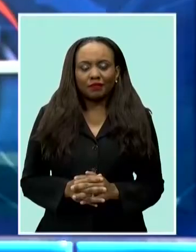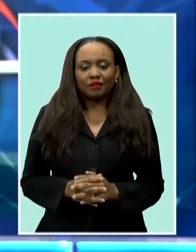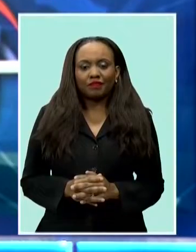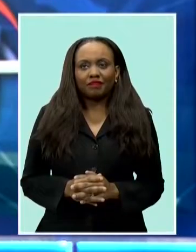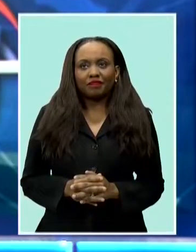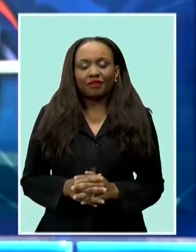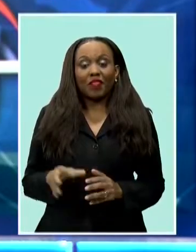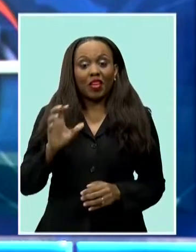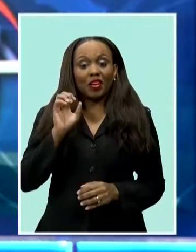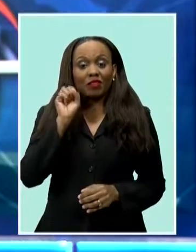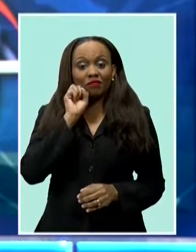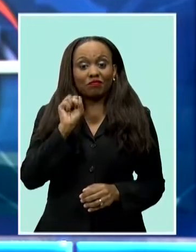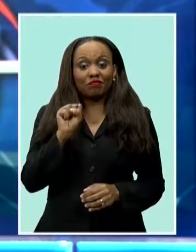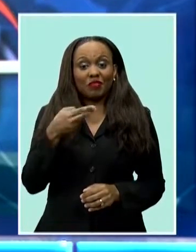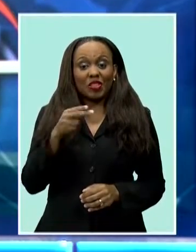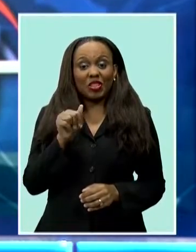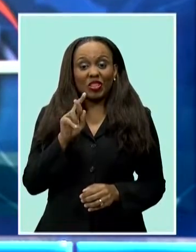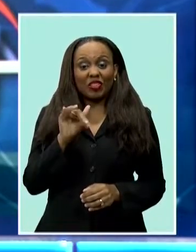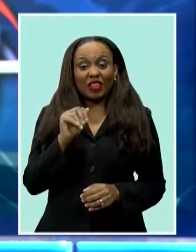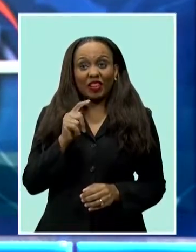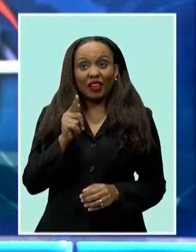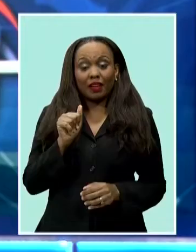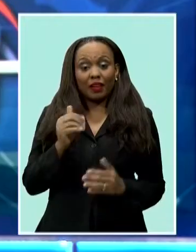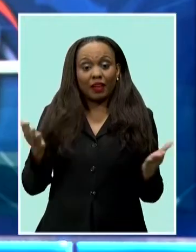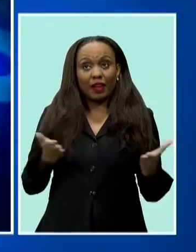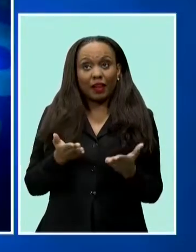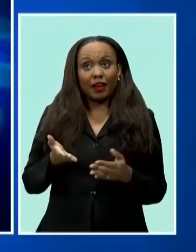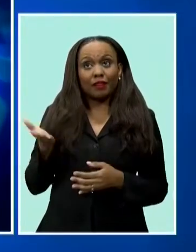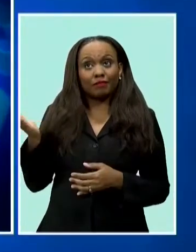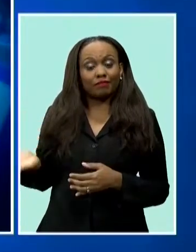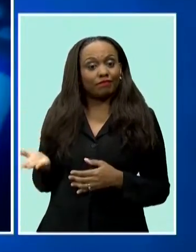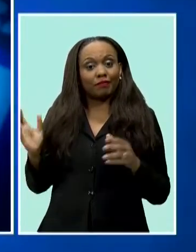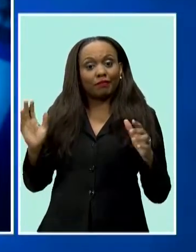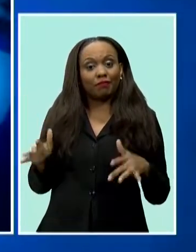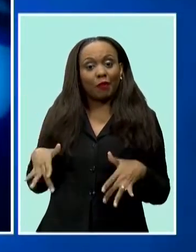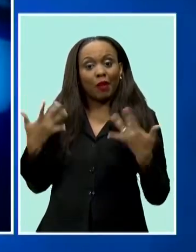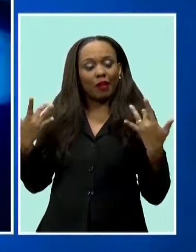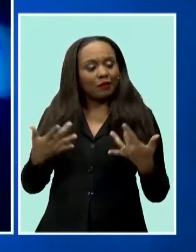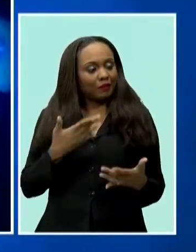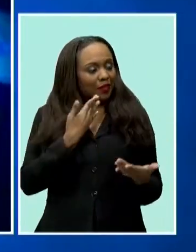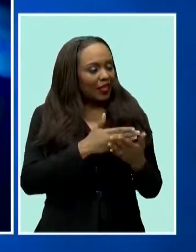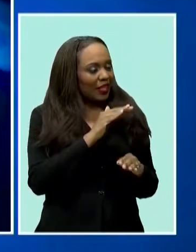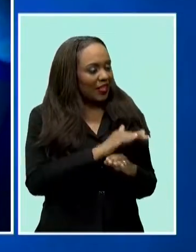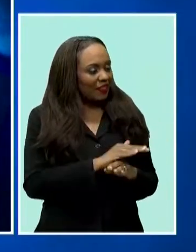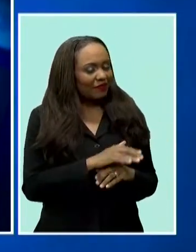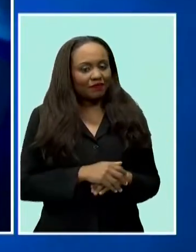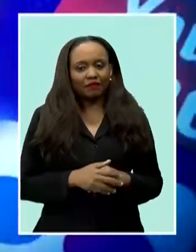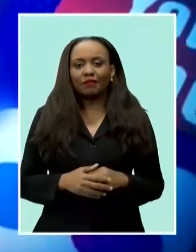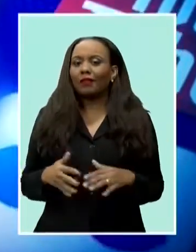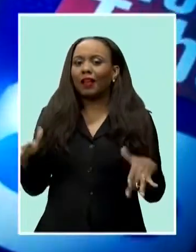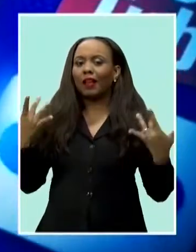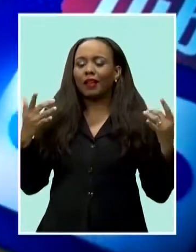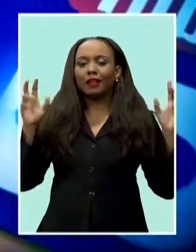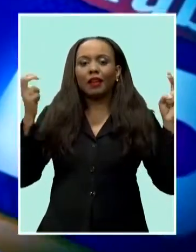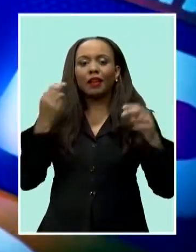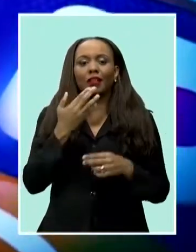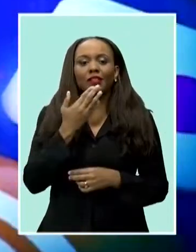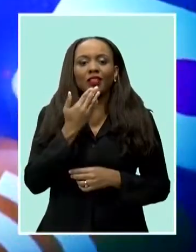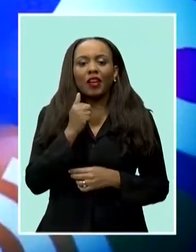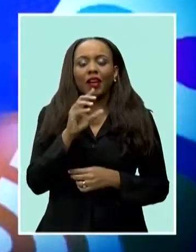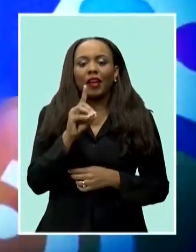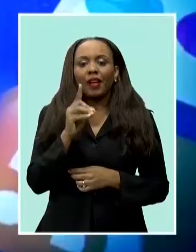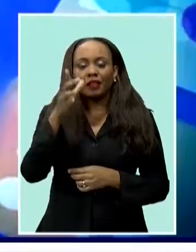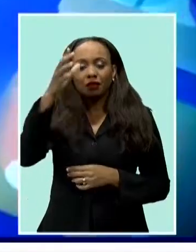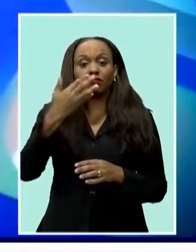And Sharika is here now to tell us what is trending. Good evening to you. Good evening, Lisa. And here's what's trending. Sugar daddies.